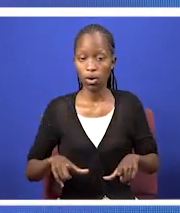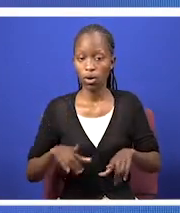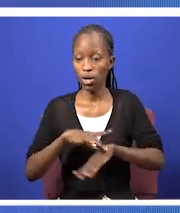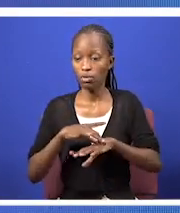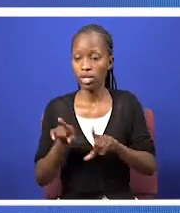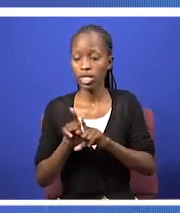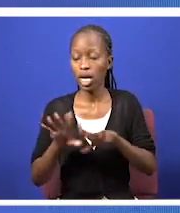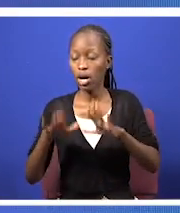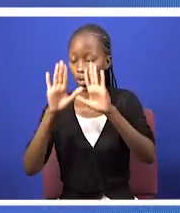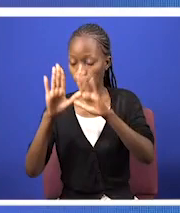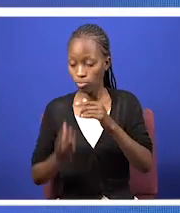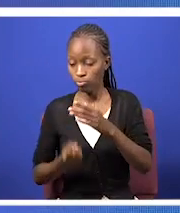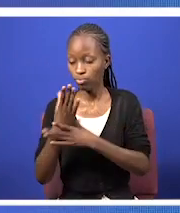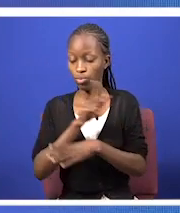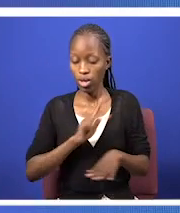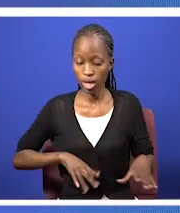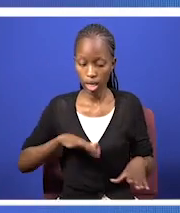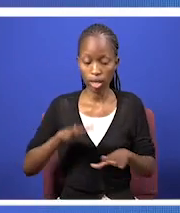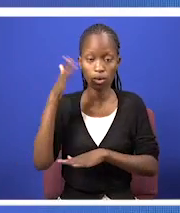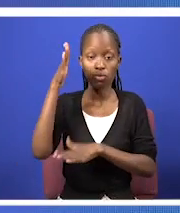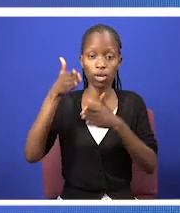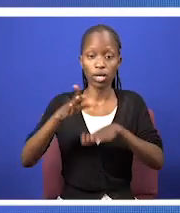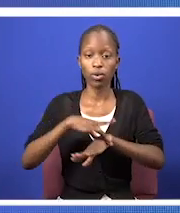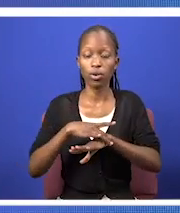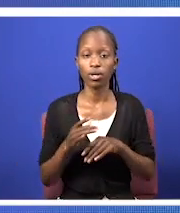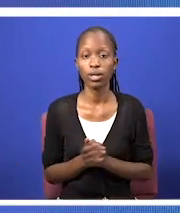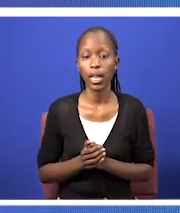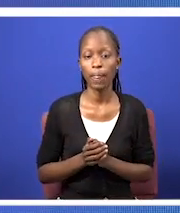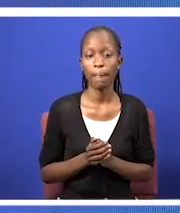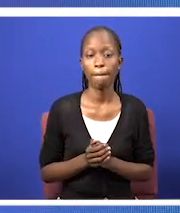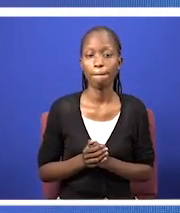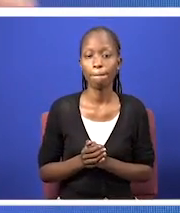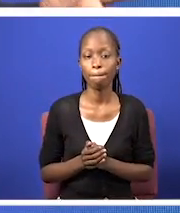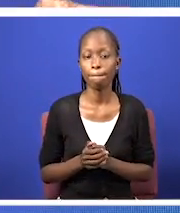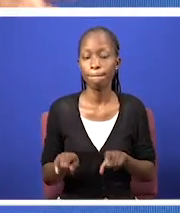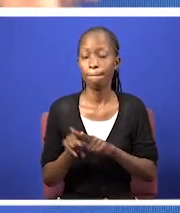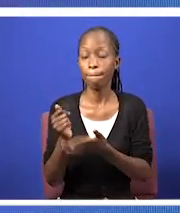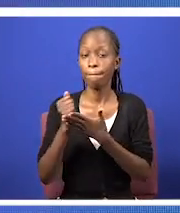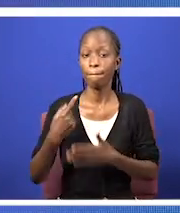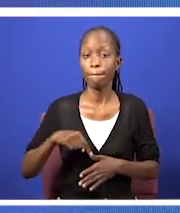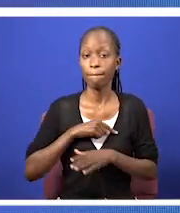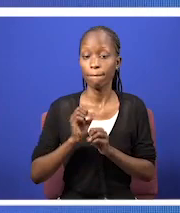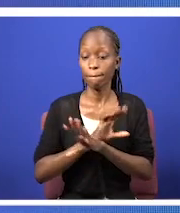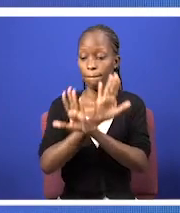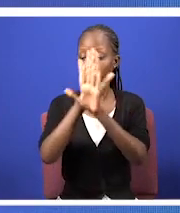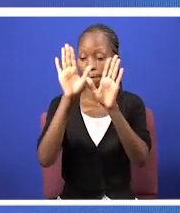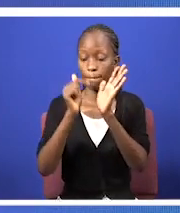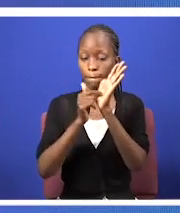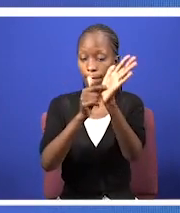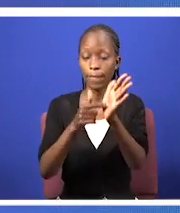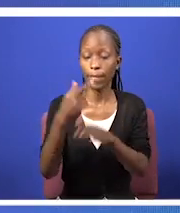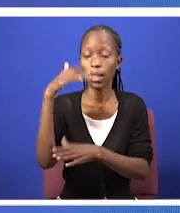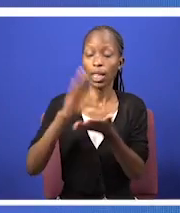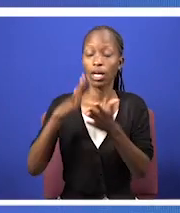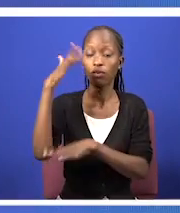for the establishing of the kingdom of God on the earth, and in so doing, helping us to radiate the glory